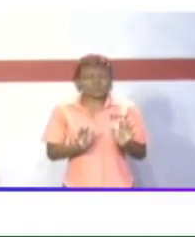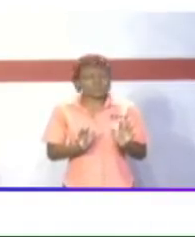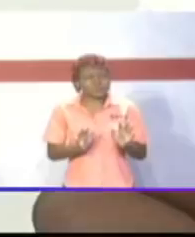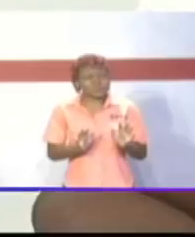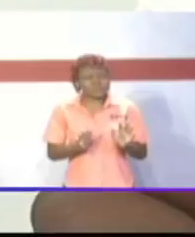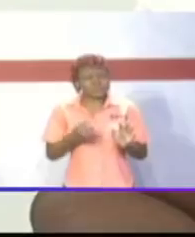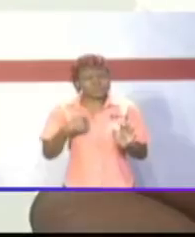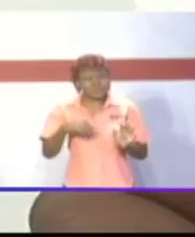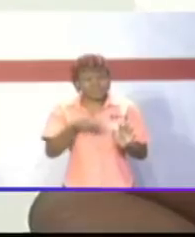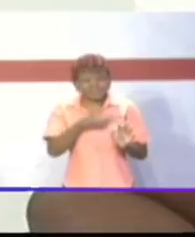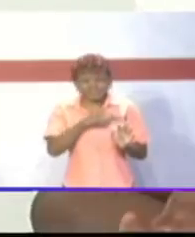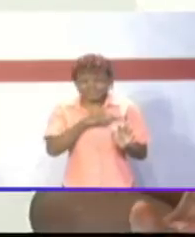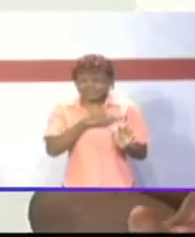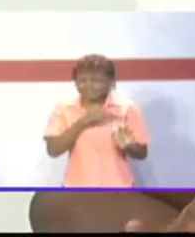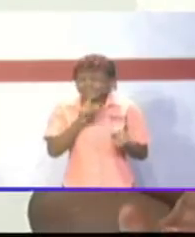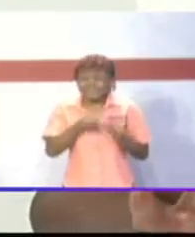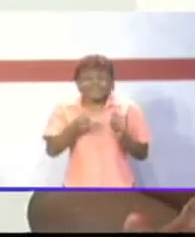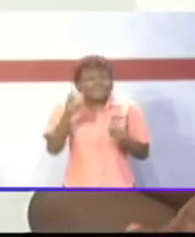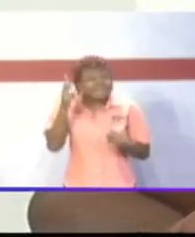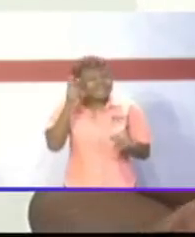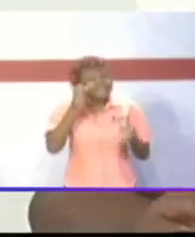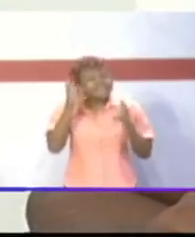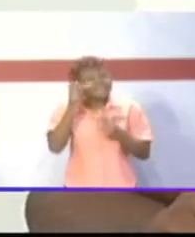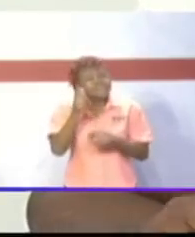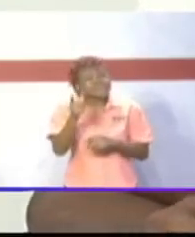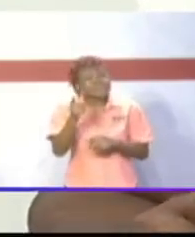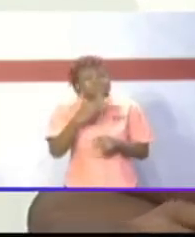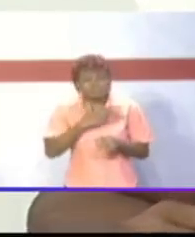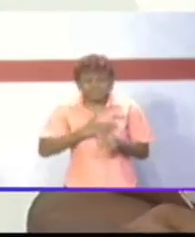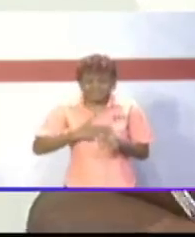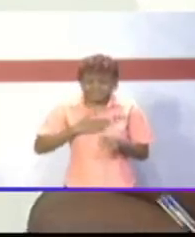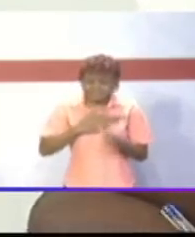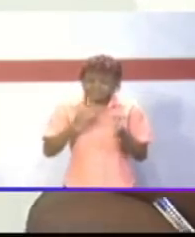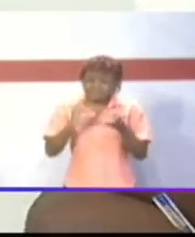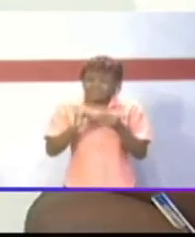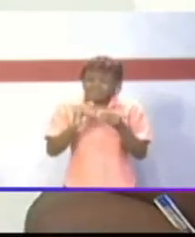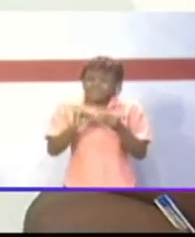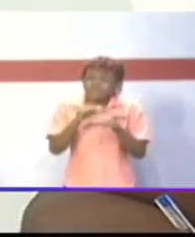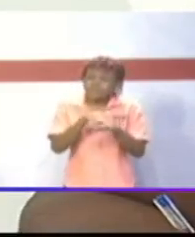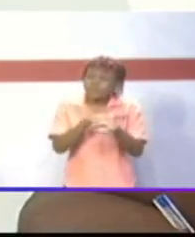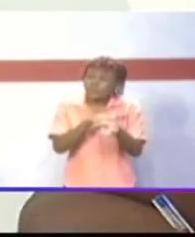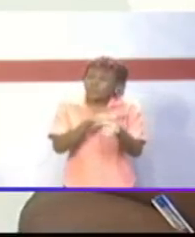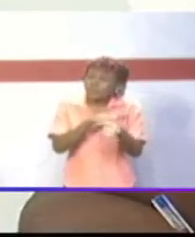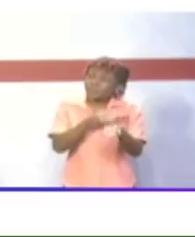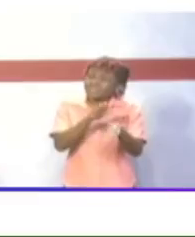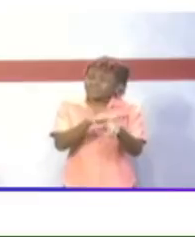some problems hearing you. Just speak a little slower so we'll be able to catch what you're saying.